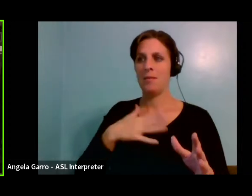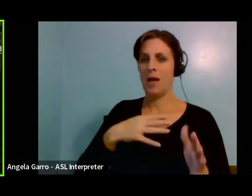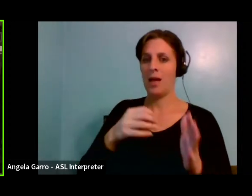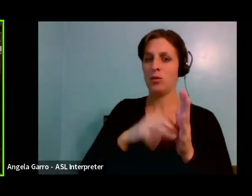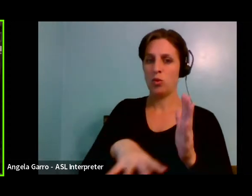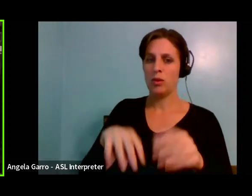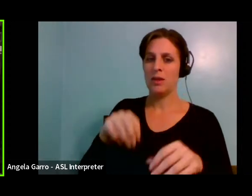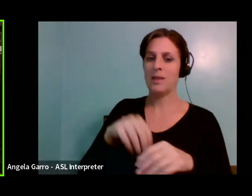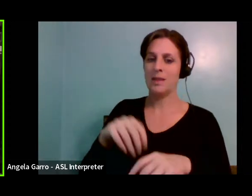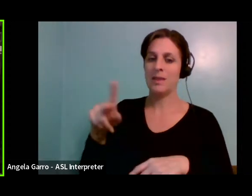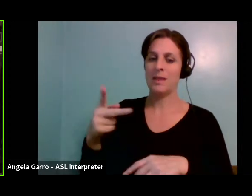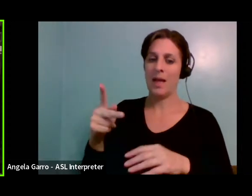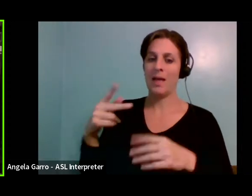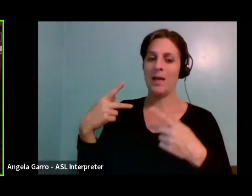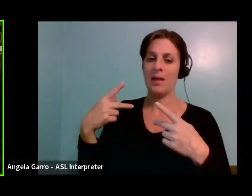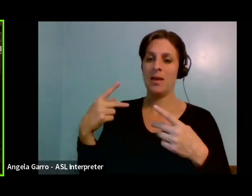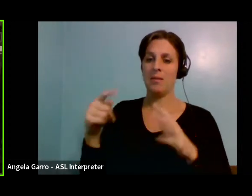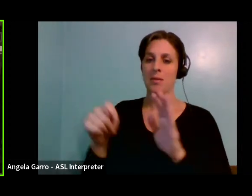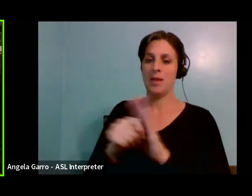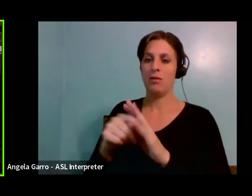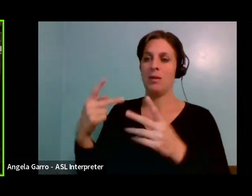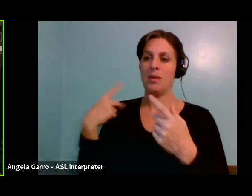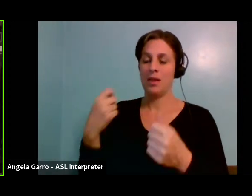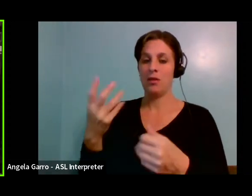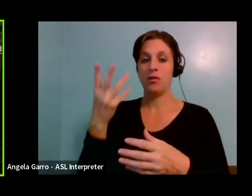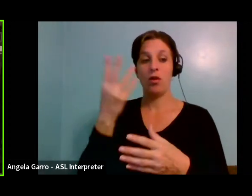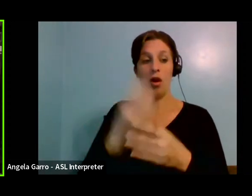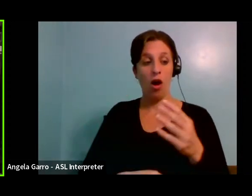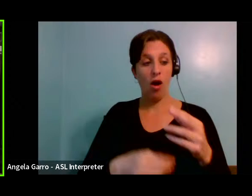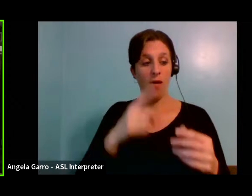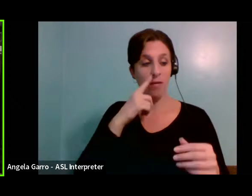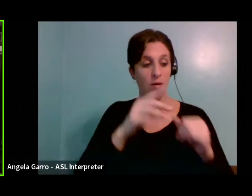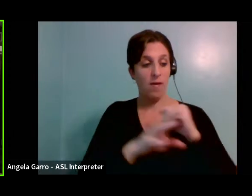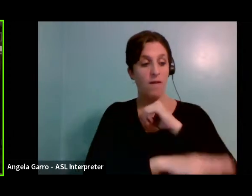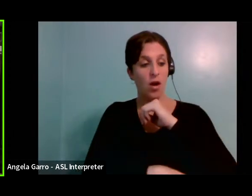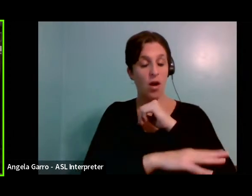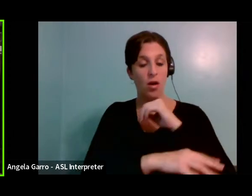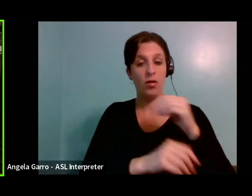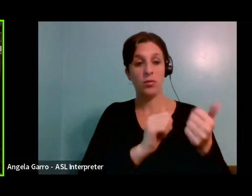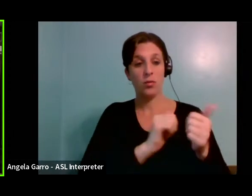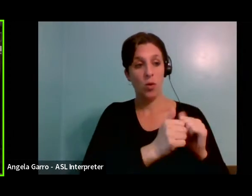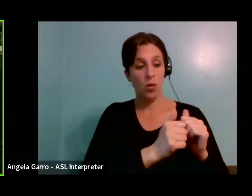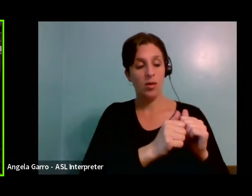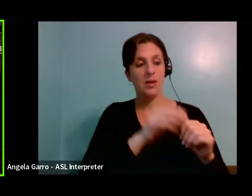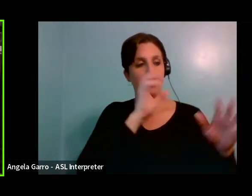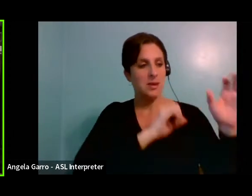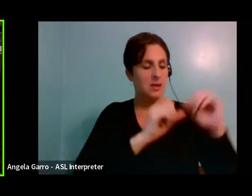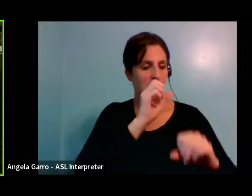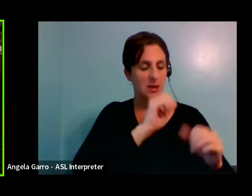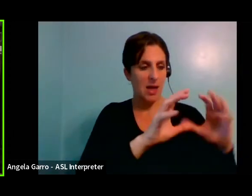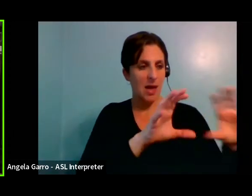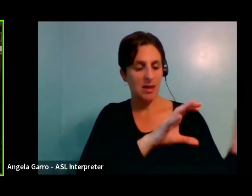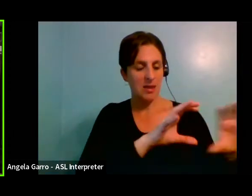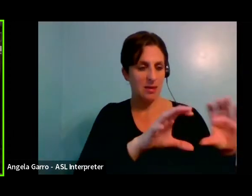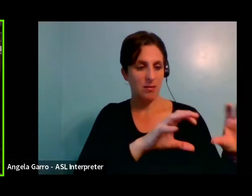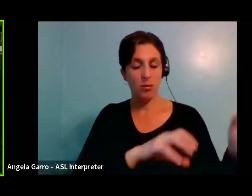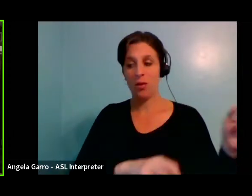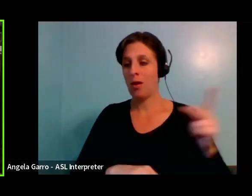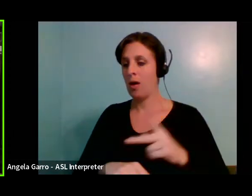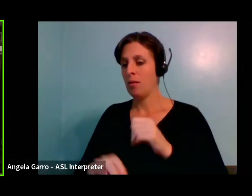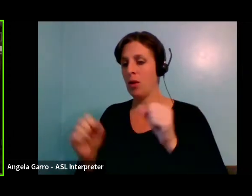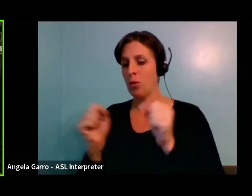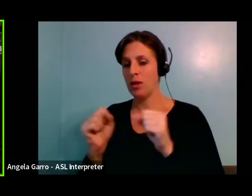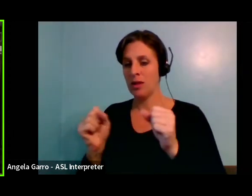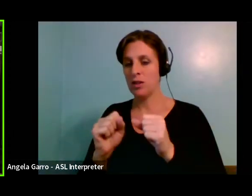in second period PE was gone for the fall sports season, Oh, missed okay. out on certain activities. I When see. they came back during the winter